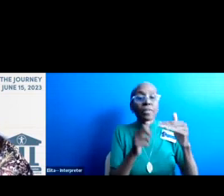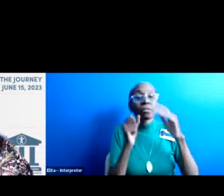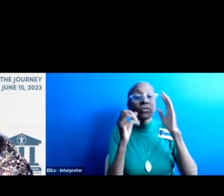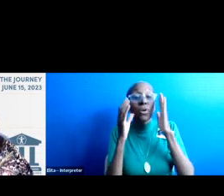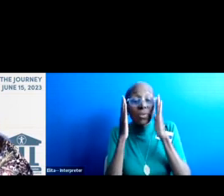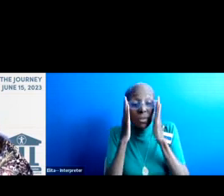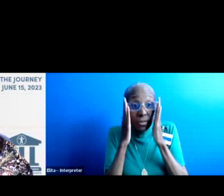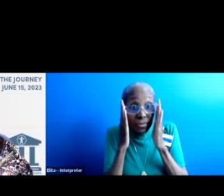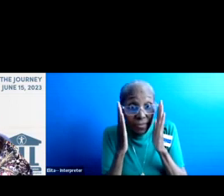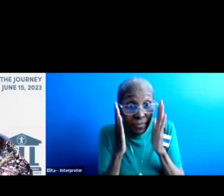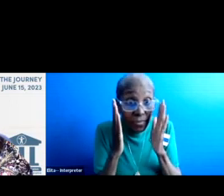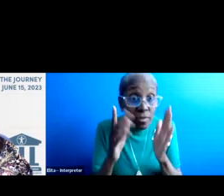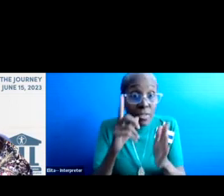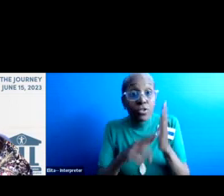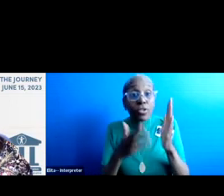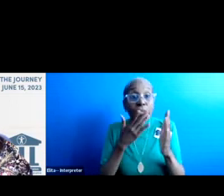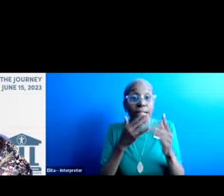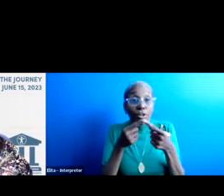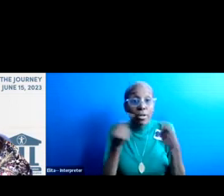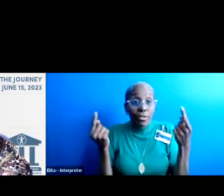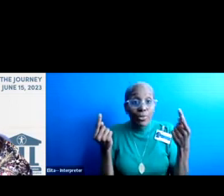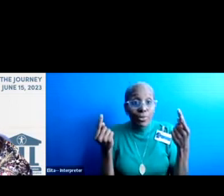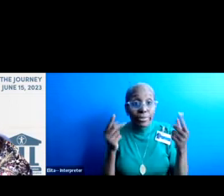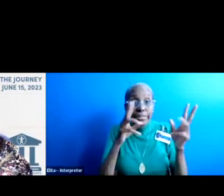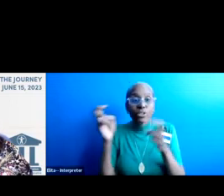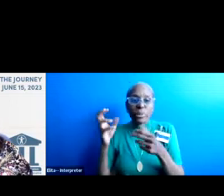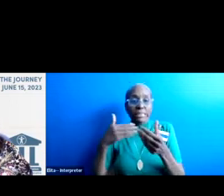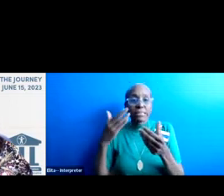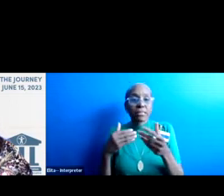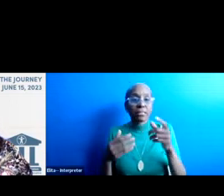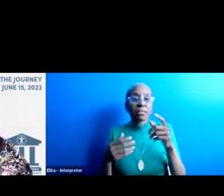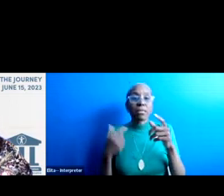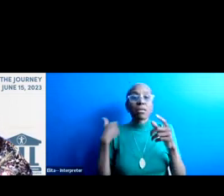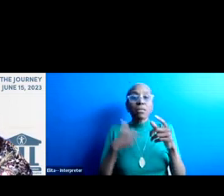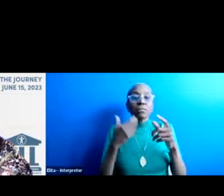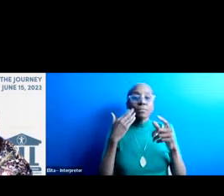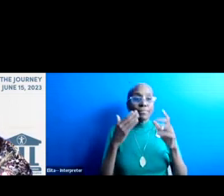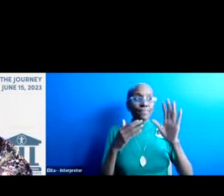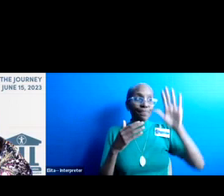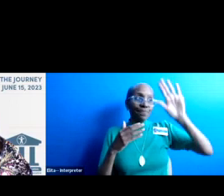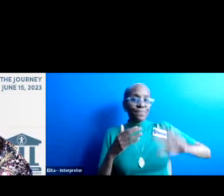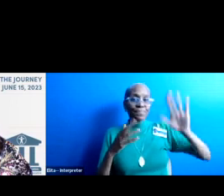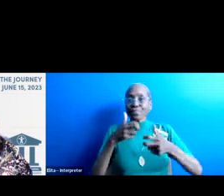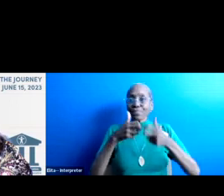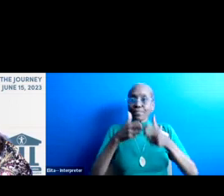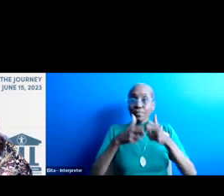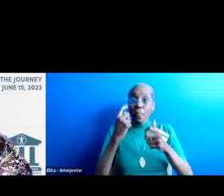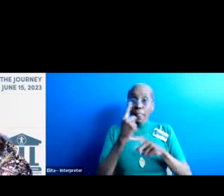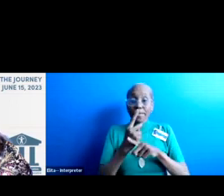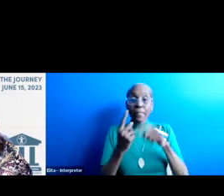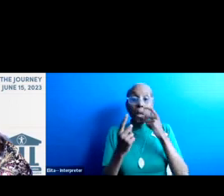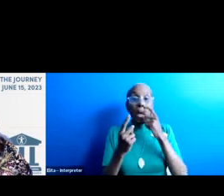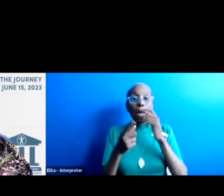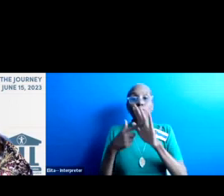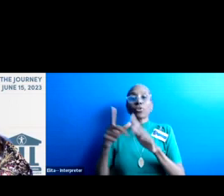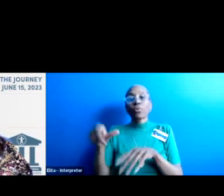So let's check color contrast issues. This is fairly easy. So we know that over here is problematic. I want to